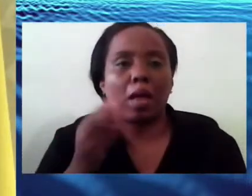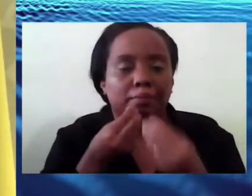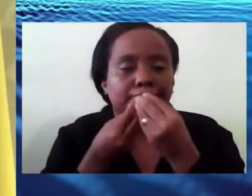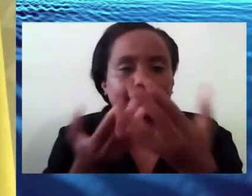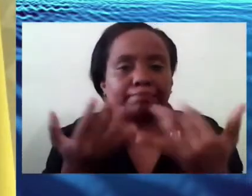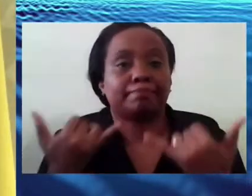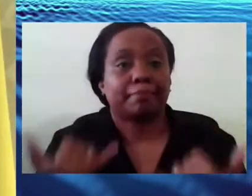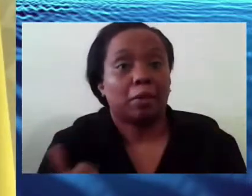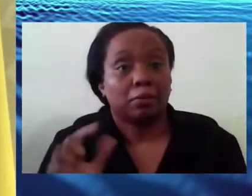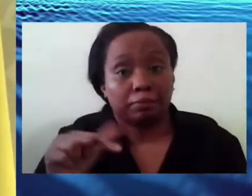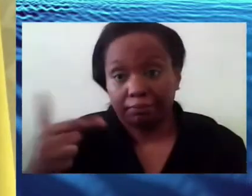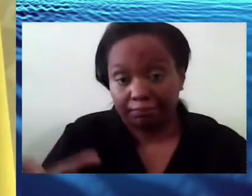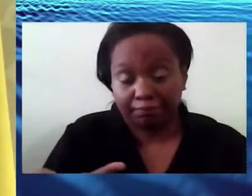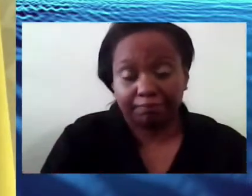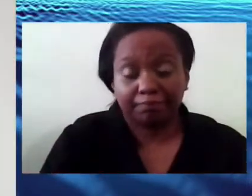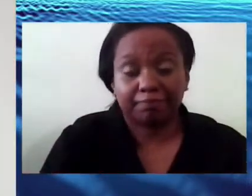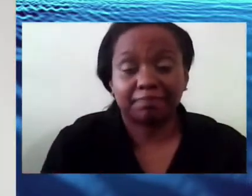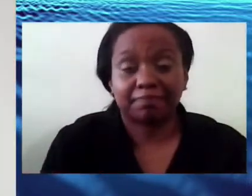situation. Dr. Trotman.